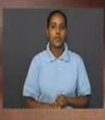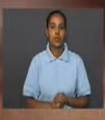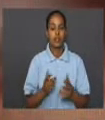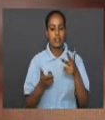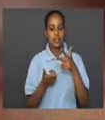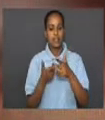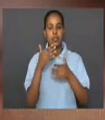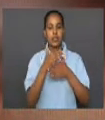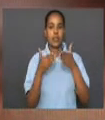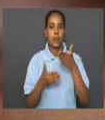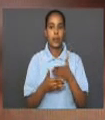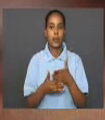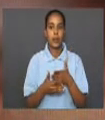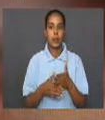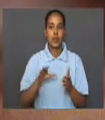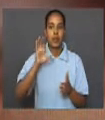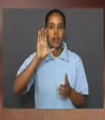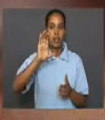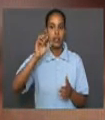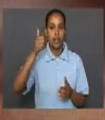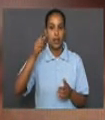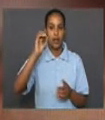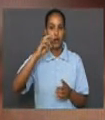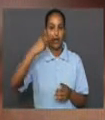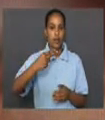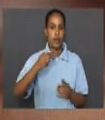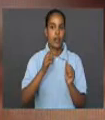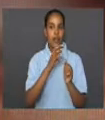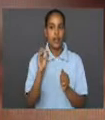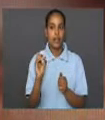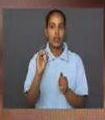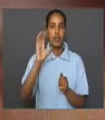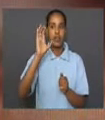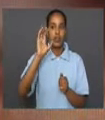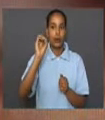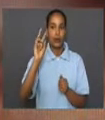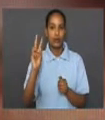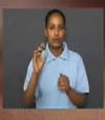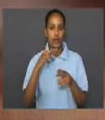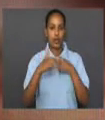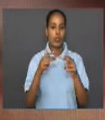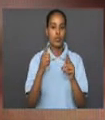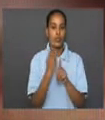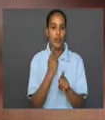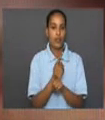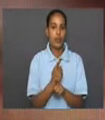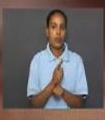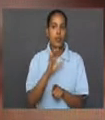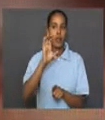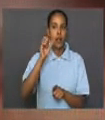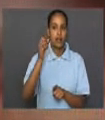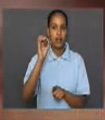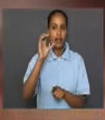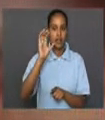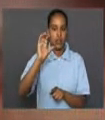In the 3rd step, calcium hydroxide and carbon dioxide react to form